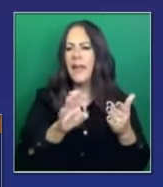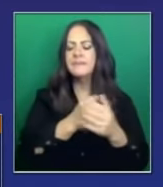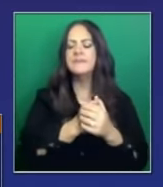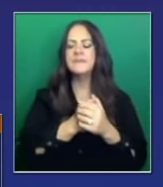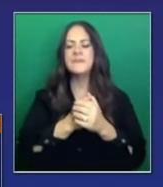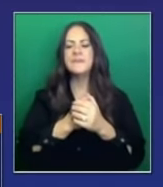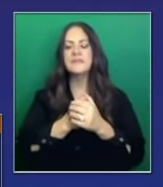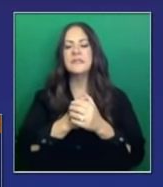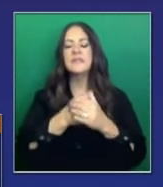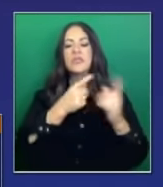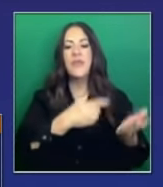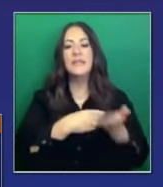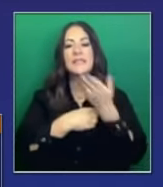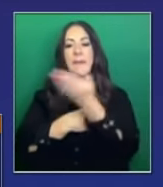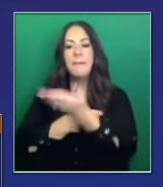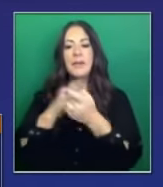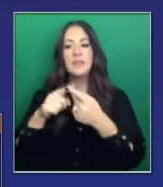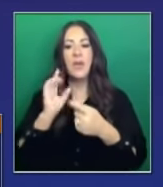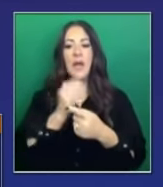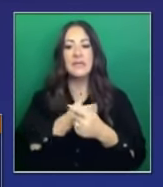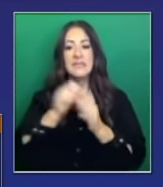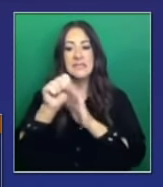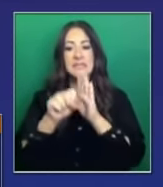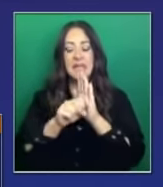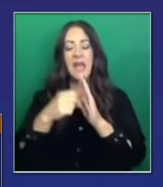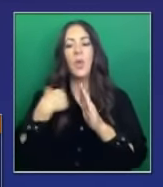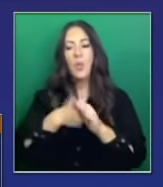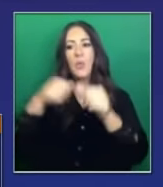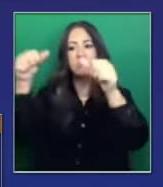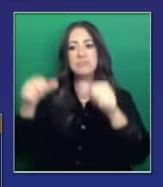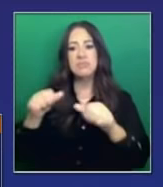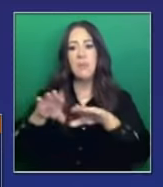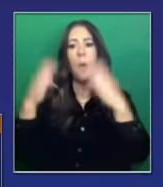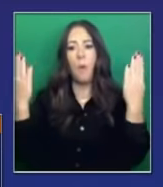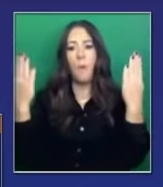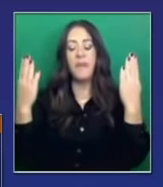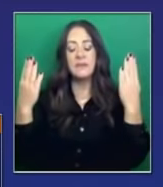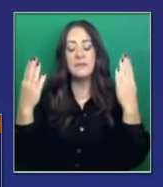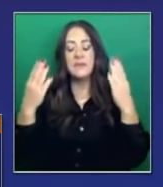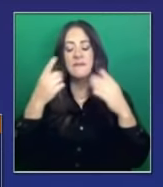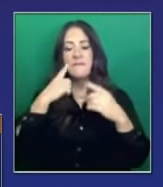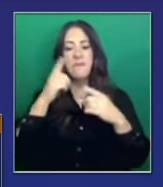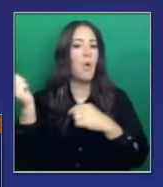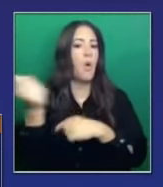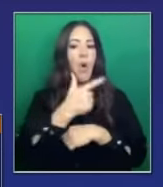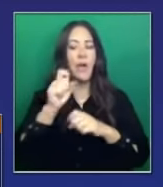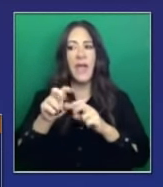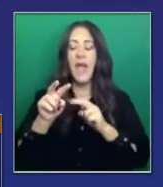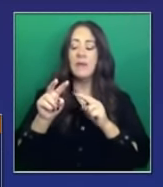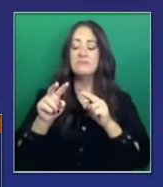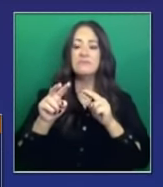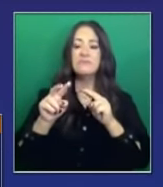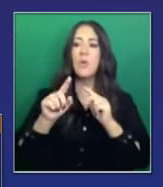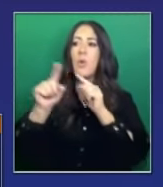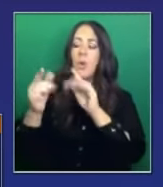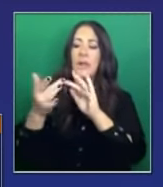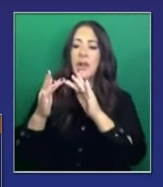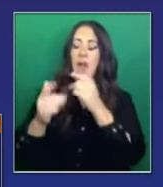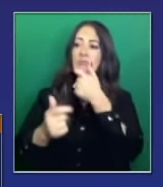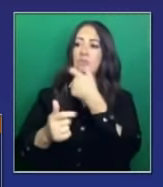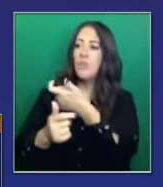state will be publicly now available. Reopening status, the safety plans, you can read them as a parent, critical.